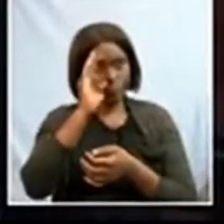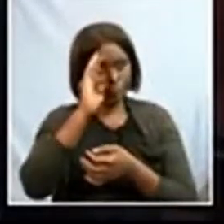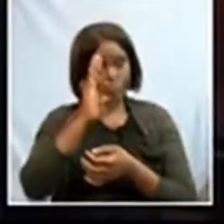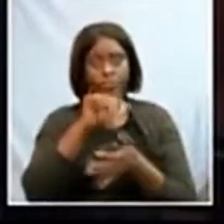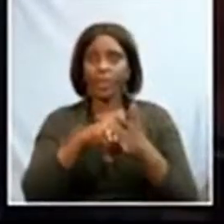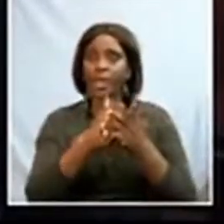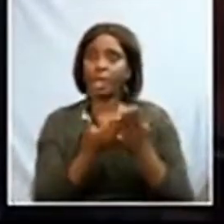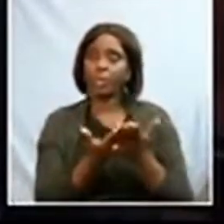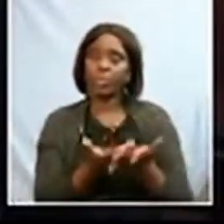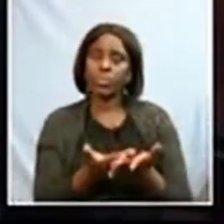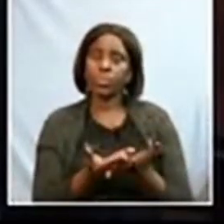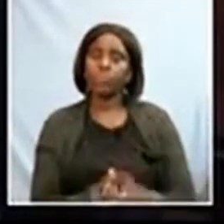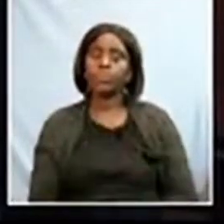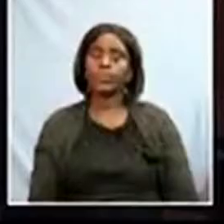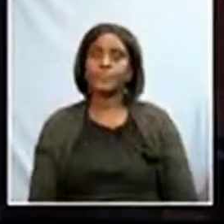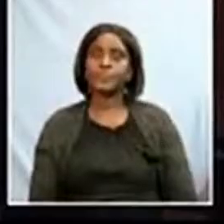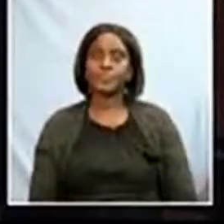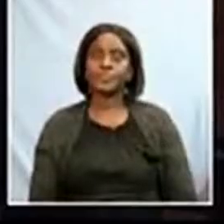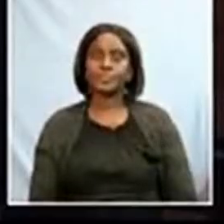How?